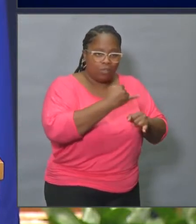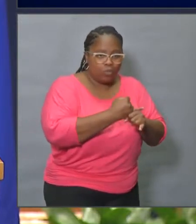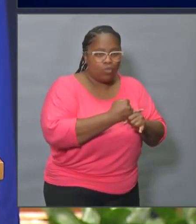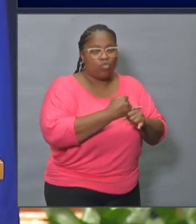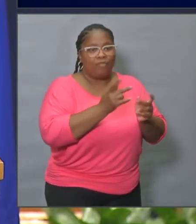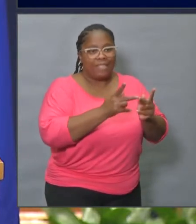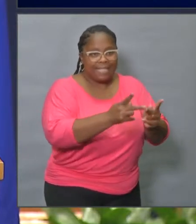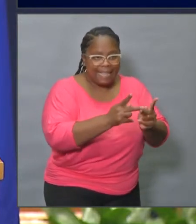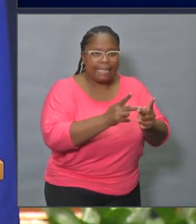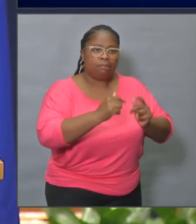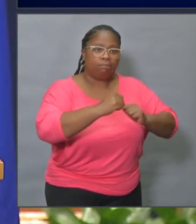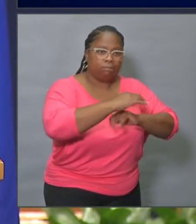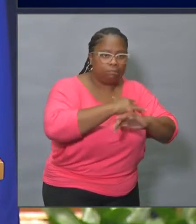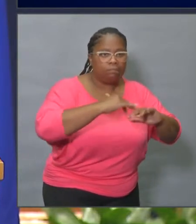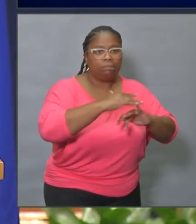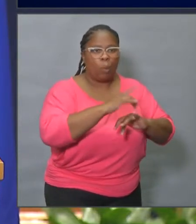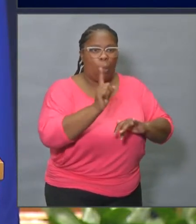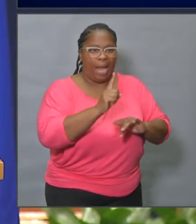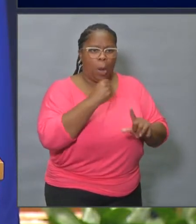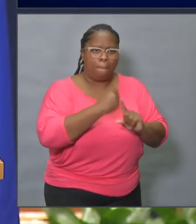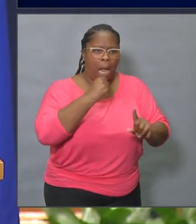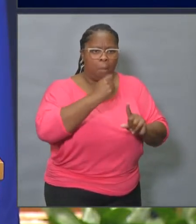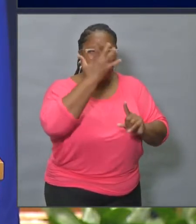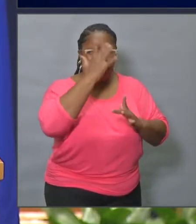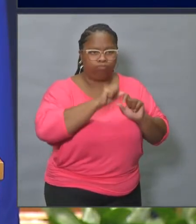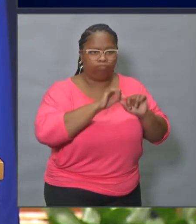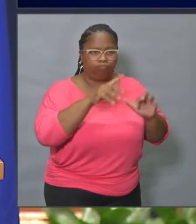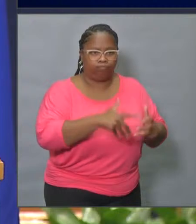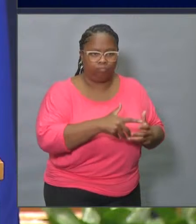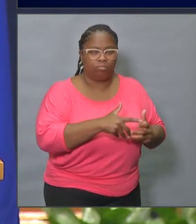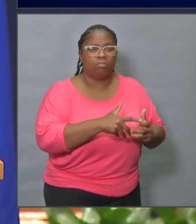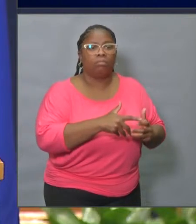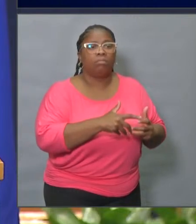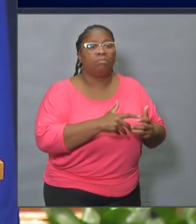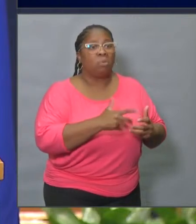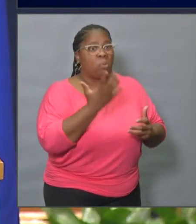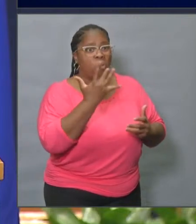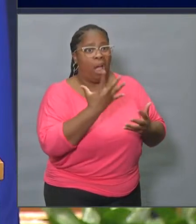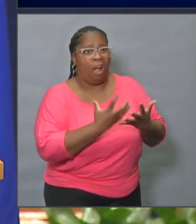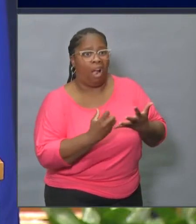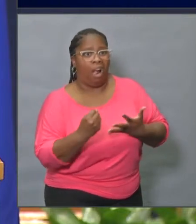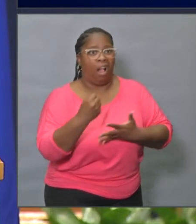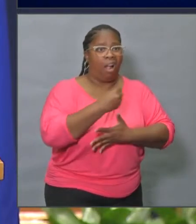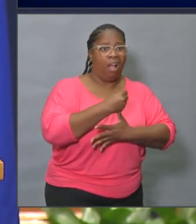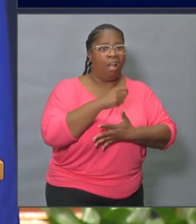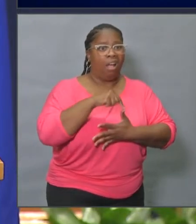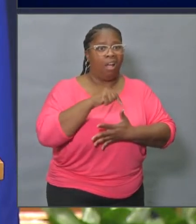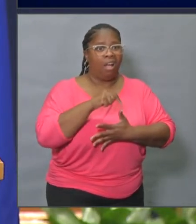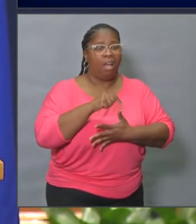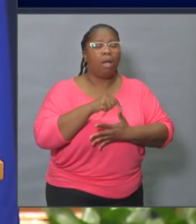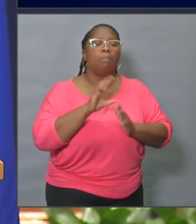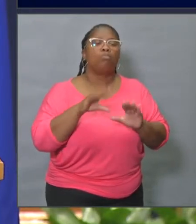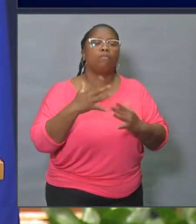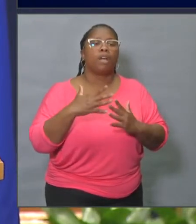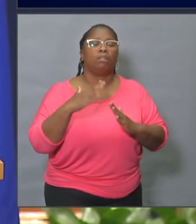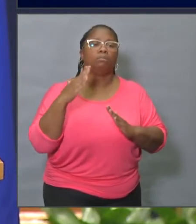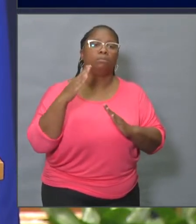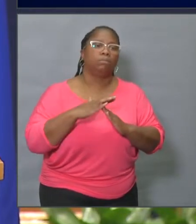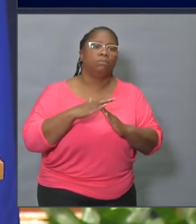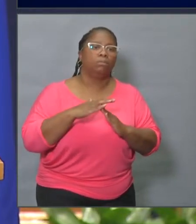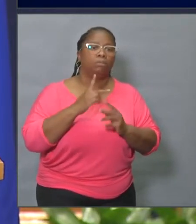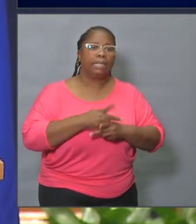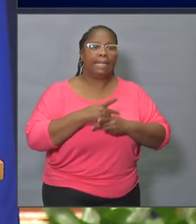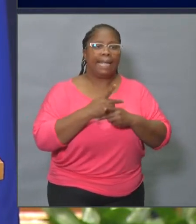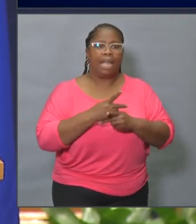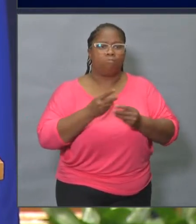are outbreaks. These groups are prioritized in order to ensure optimal care and lower the risk